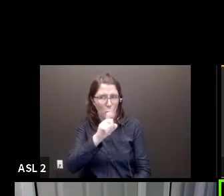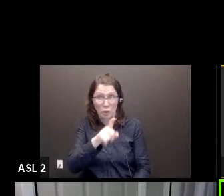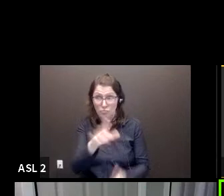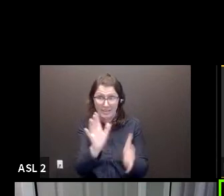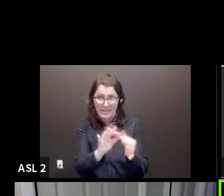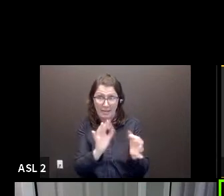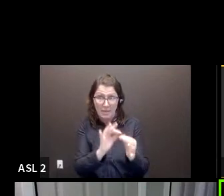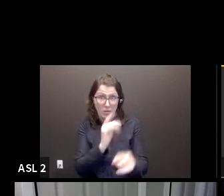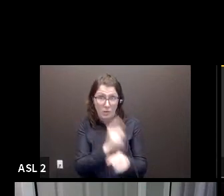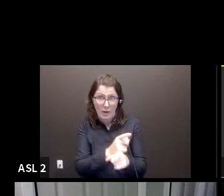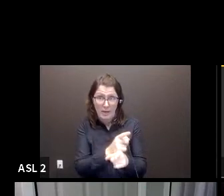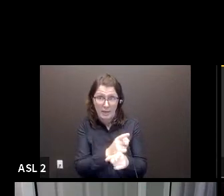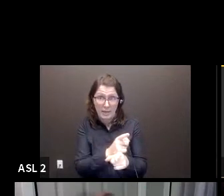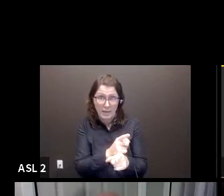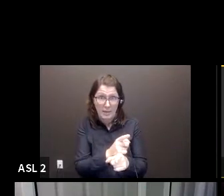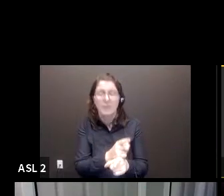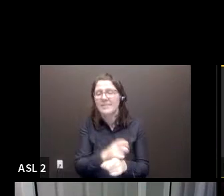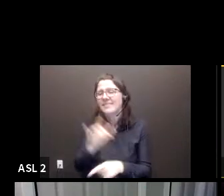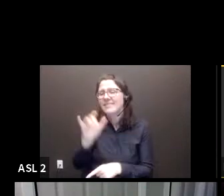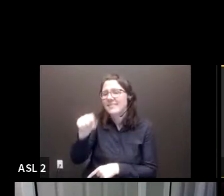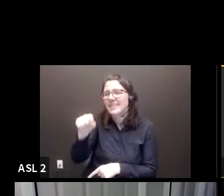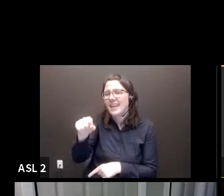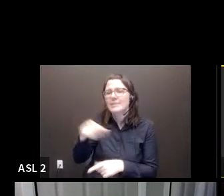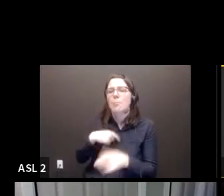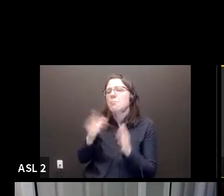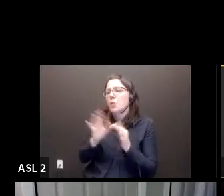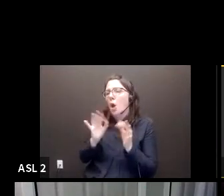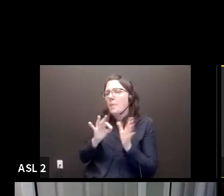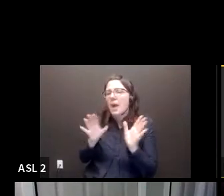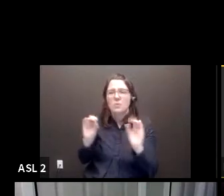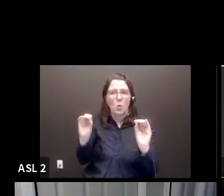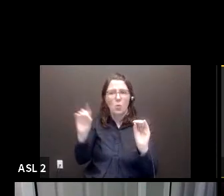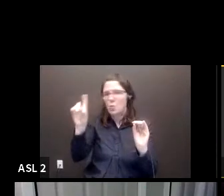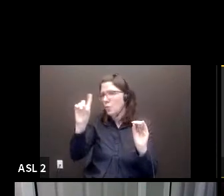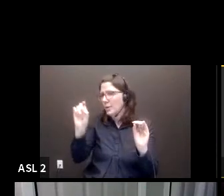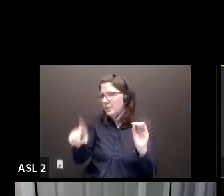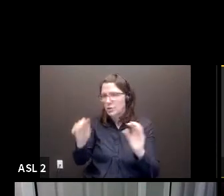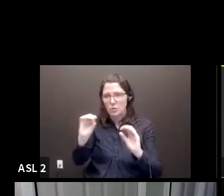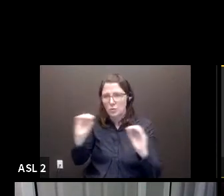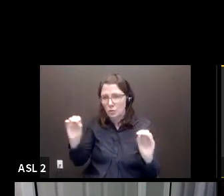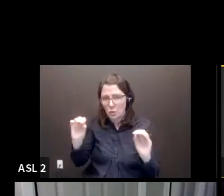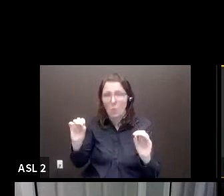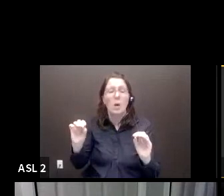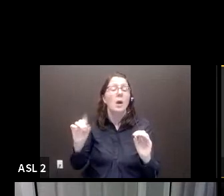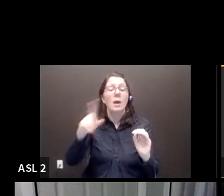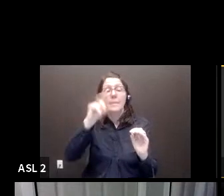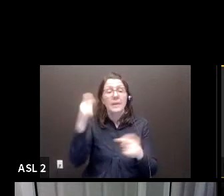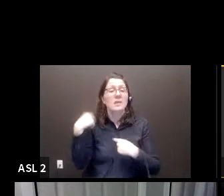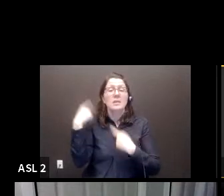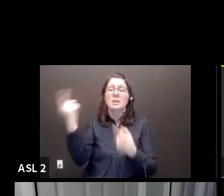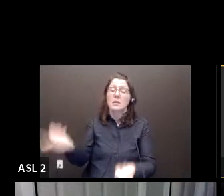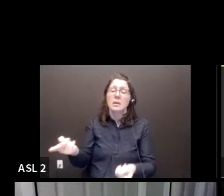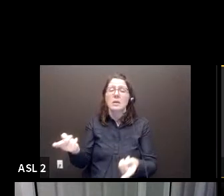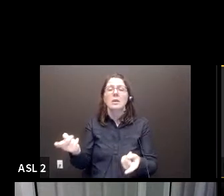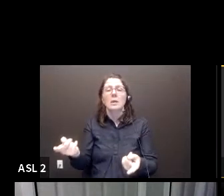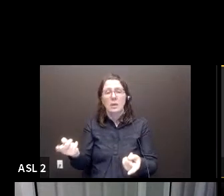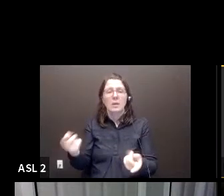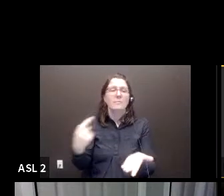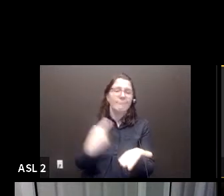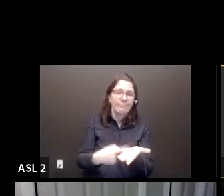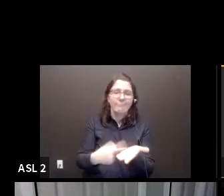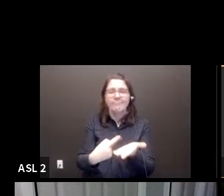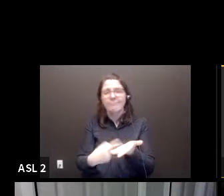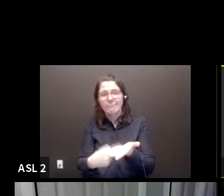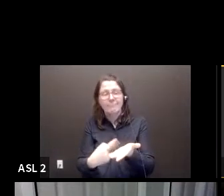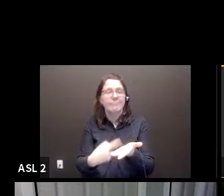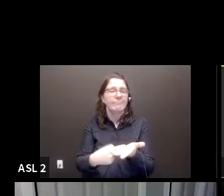remember johnson i was just making a comment because um there's you know been comments about how long and things but it actually